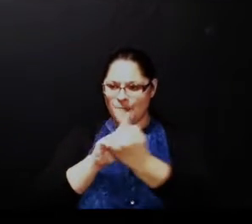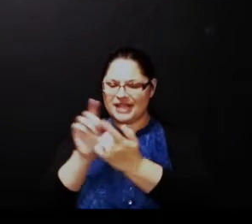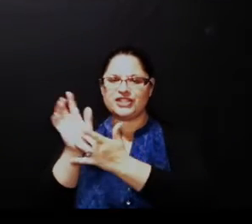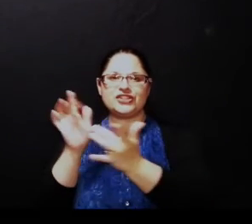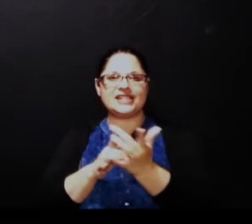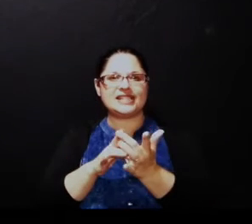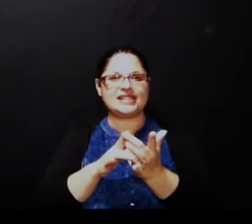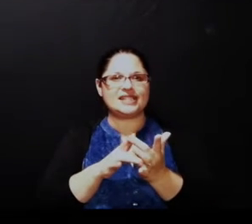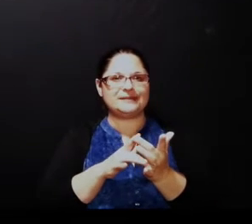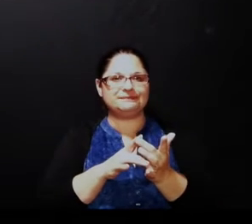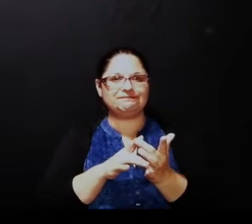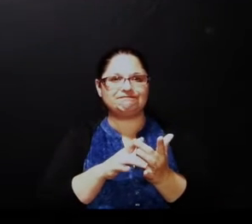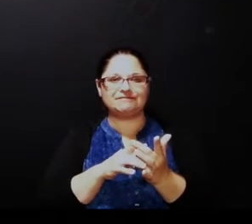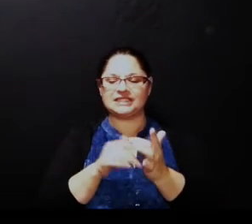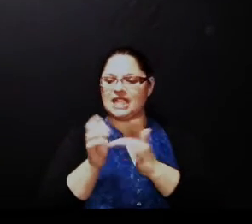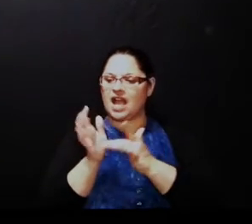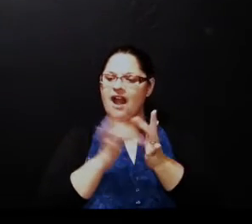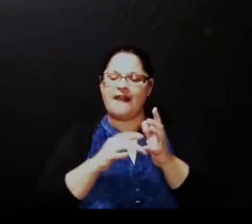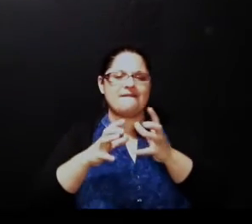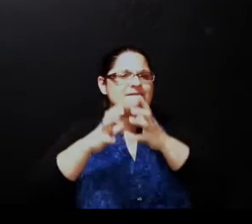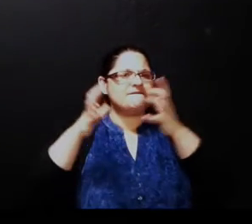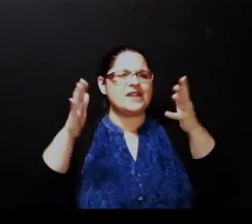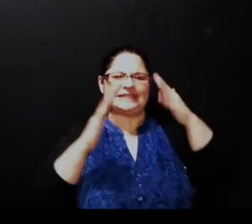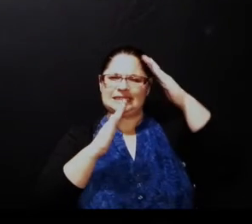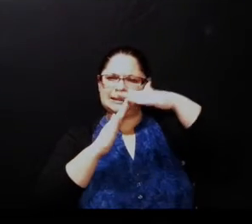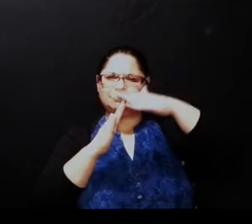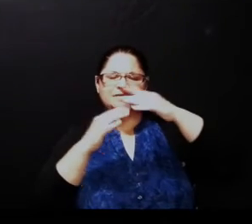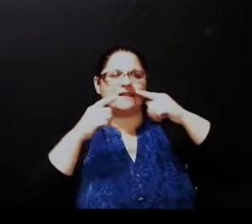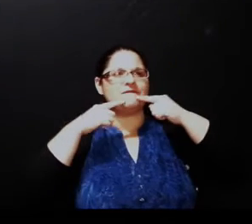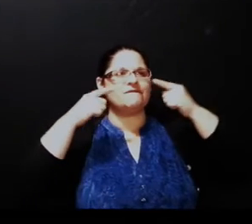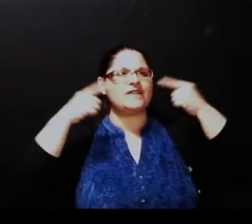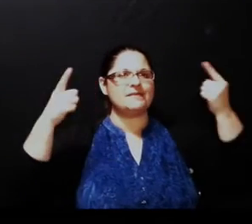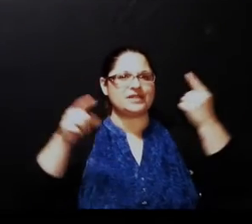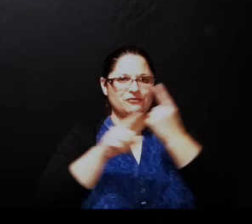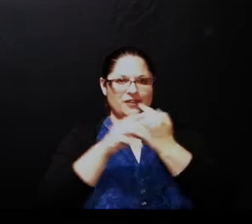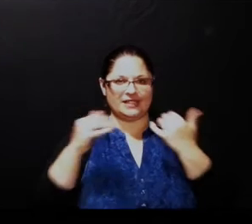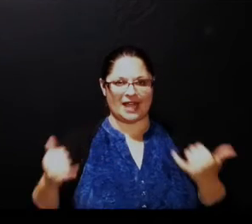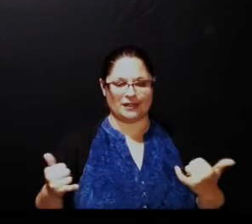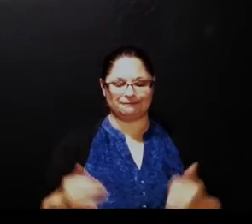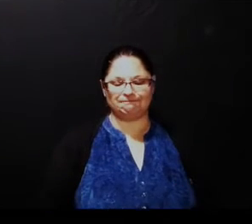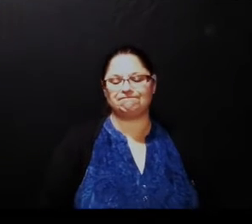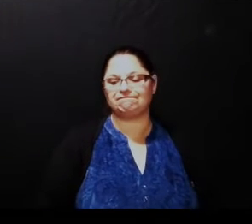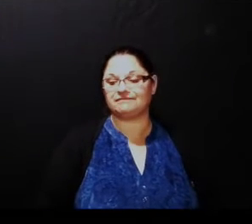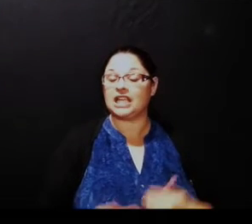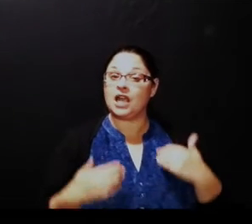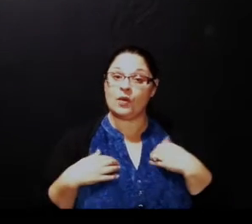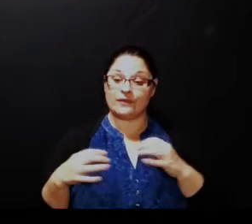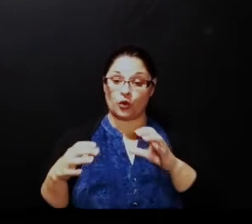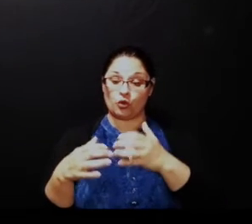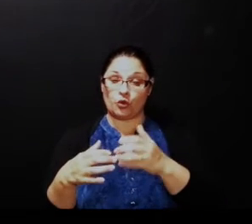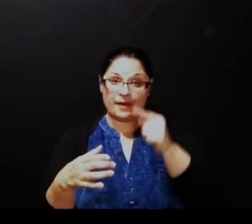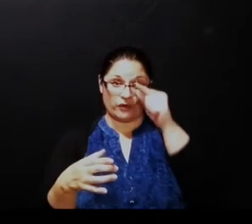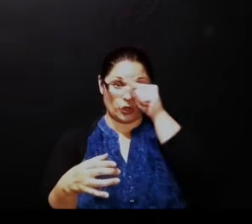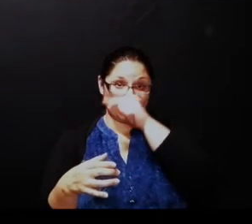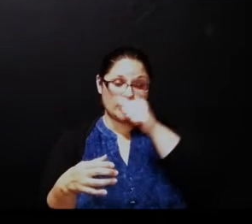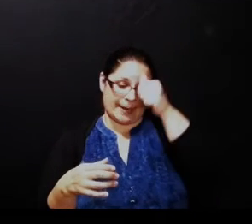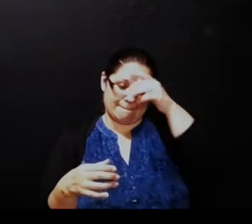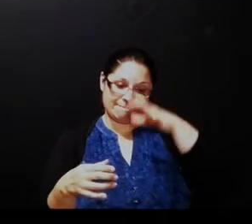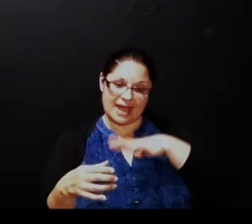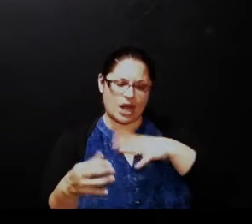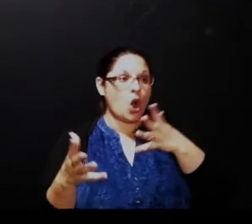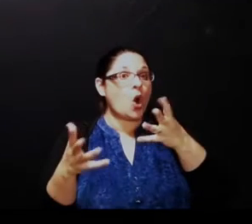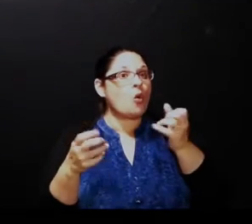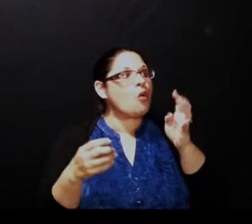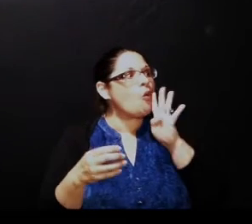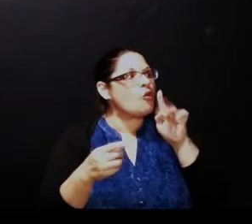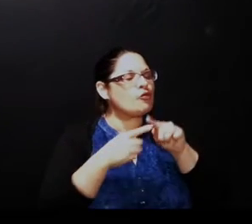him or touched his garment in some way. And a group of Greek Gentile men are seeking after God, and they want to have a